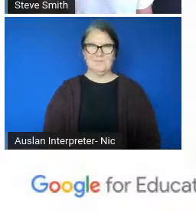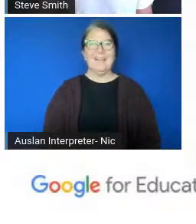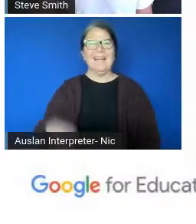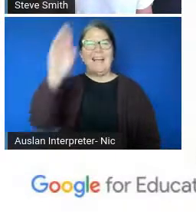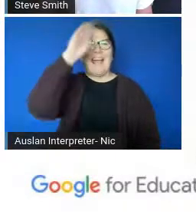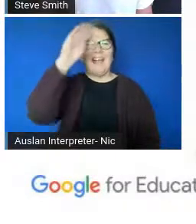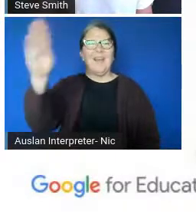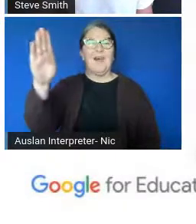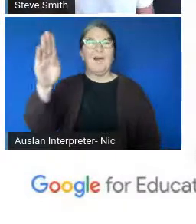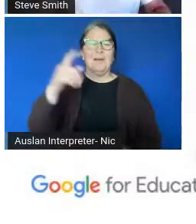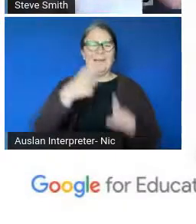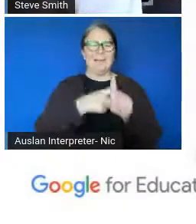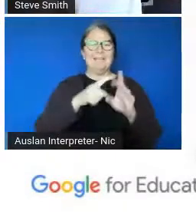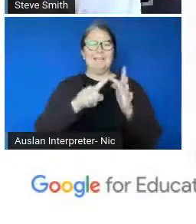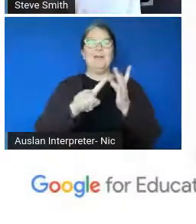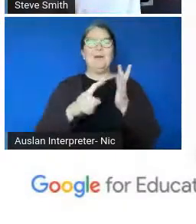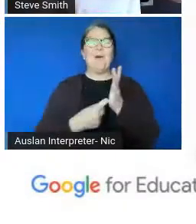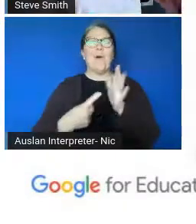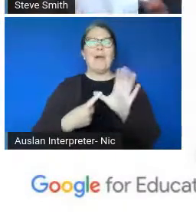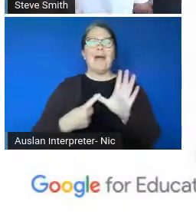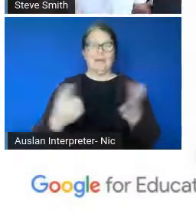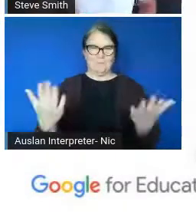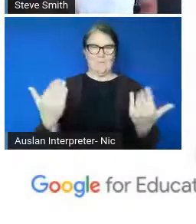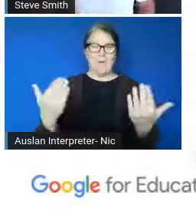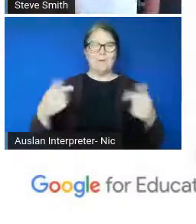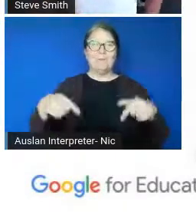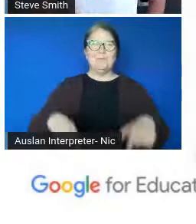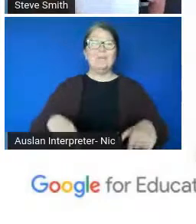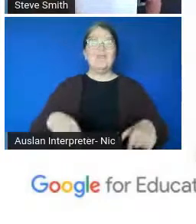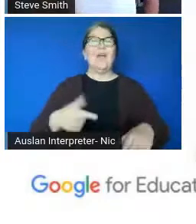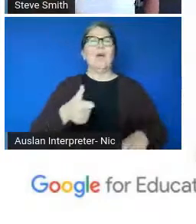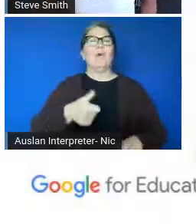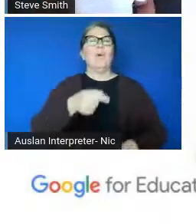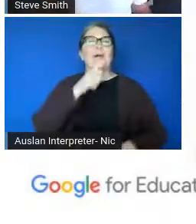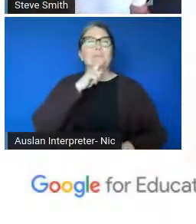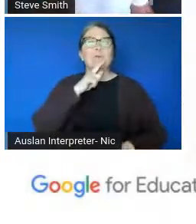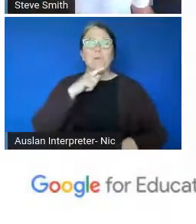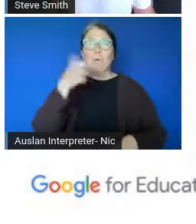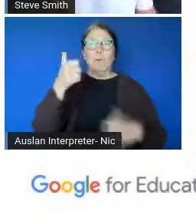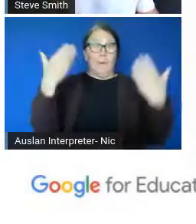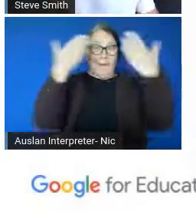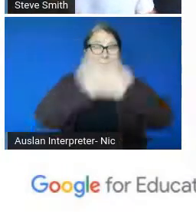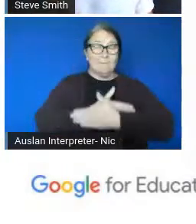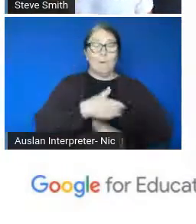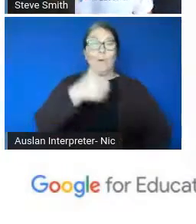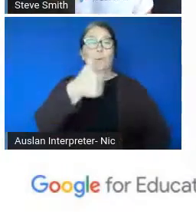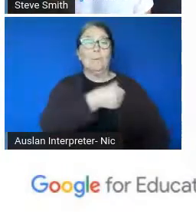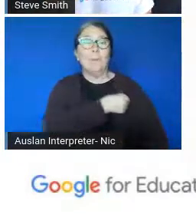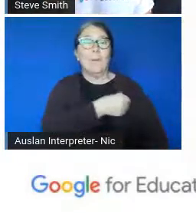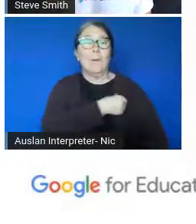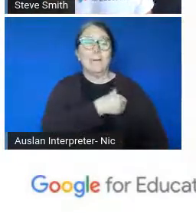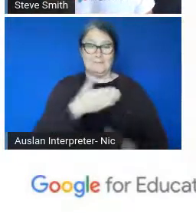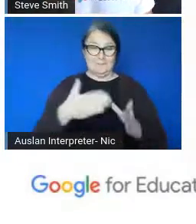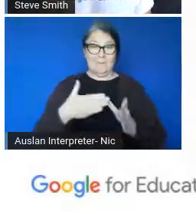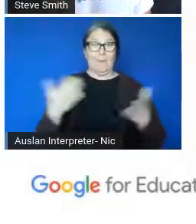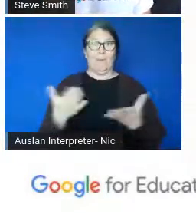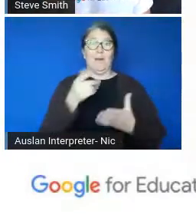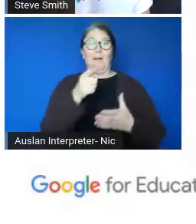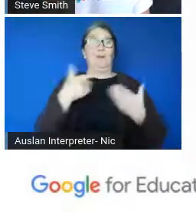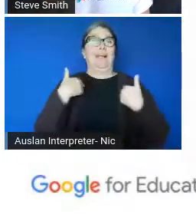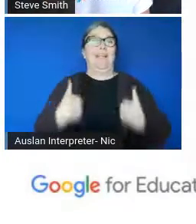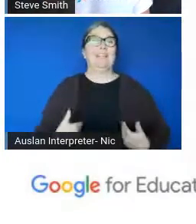Hello, kia ora, welcome. Good afternoon, good evening, good morning, depending on whether you are joining us